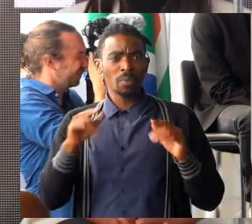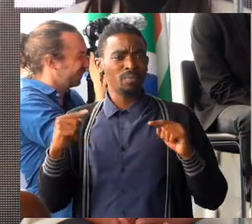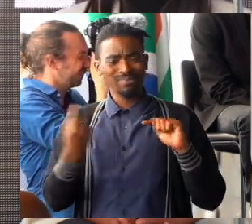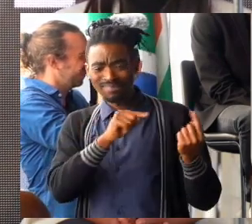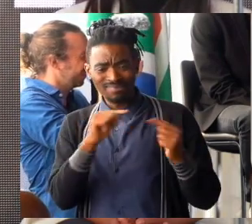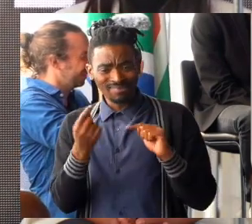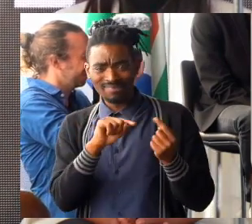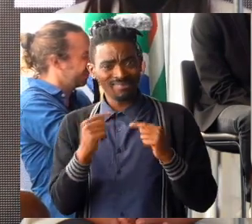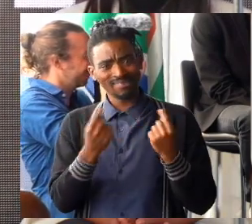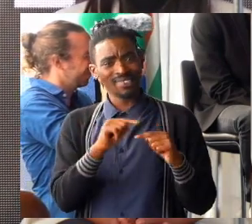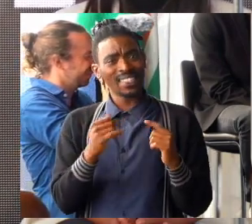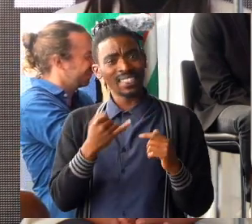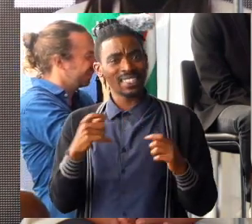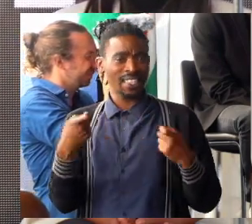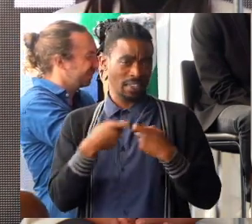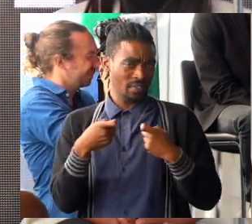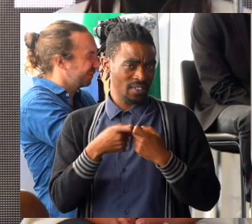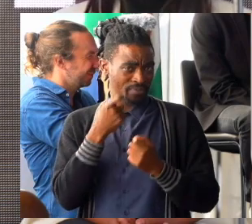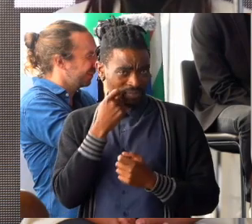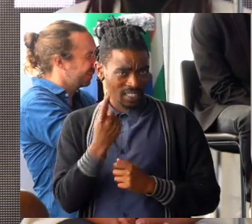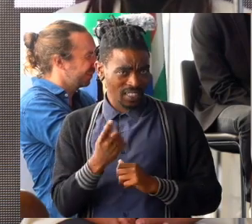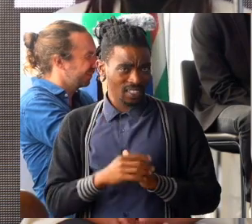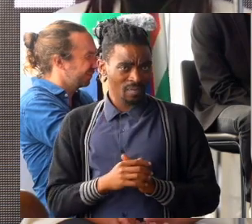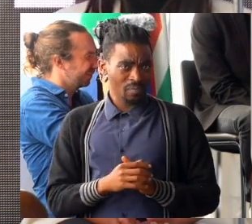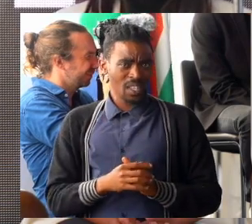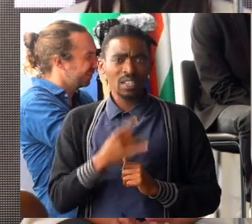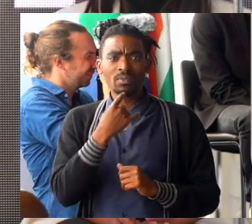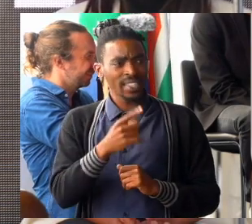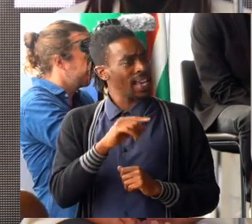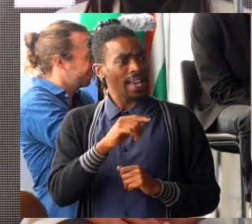face. And they say it was